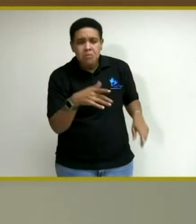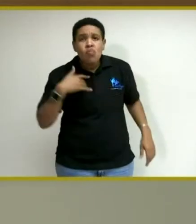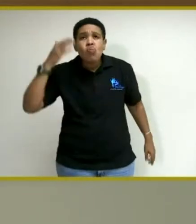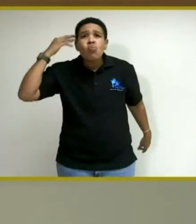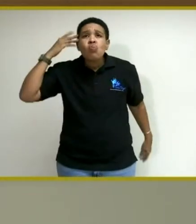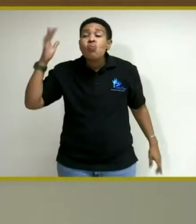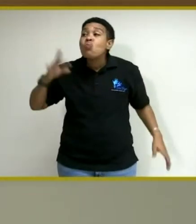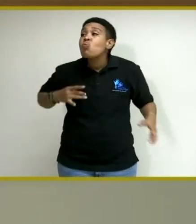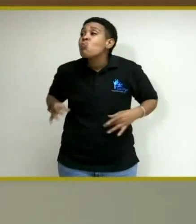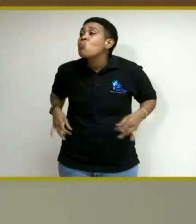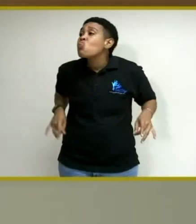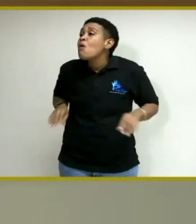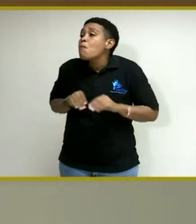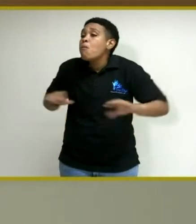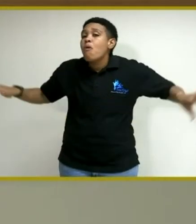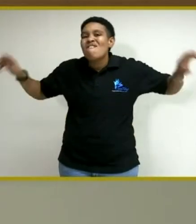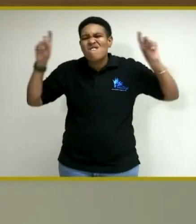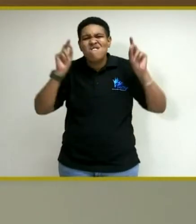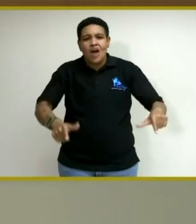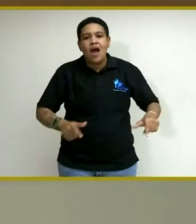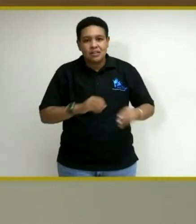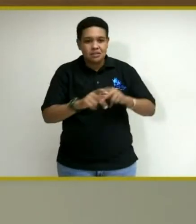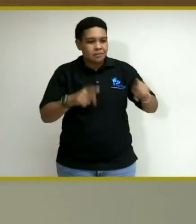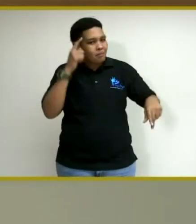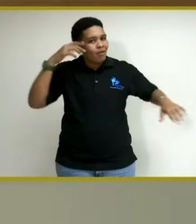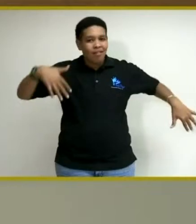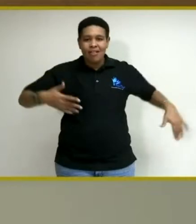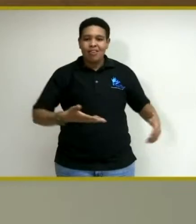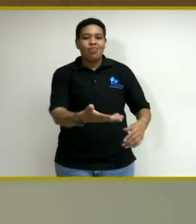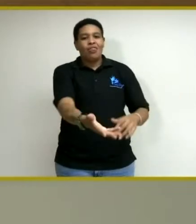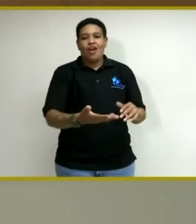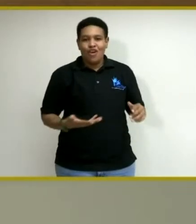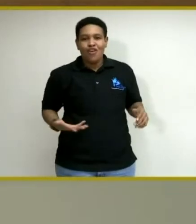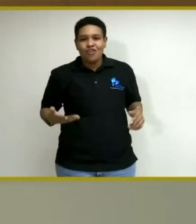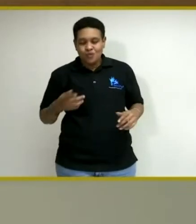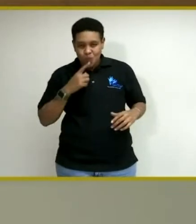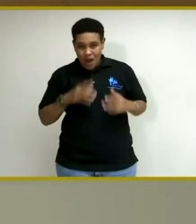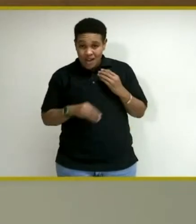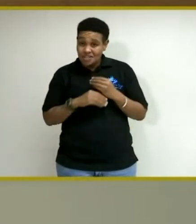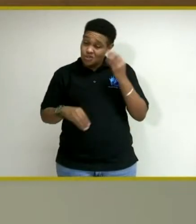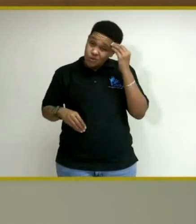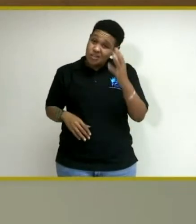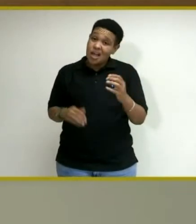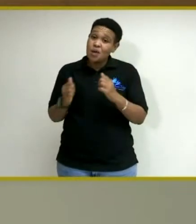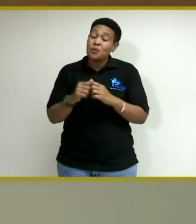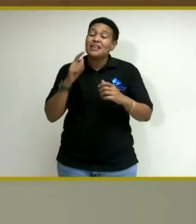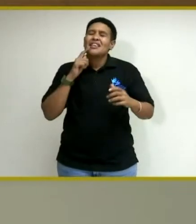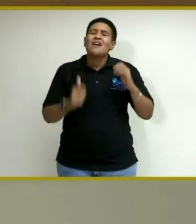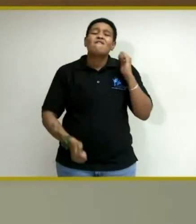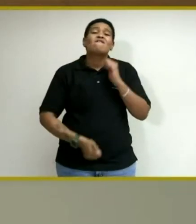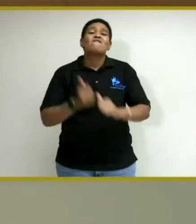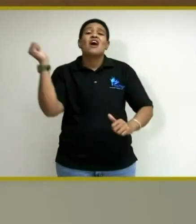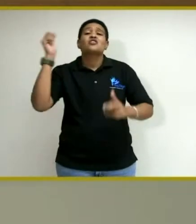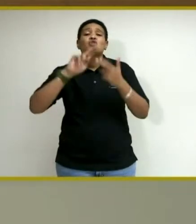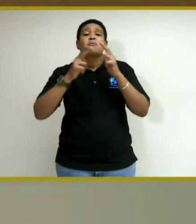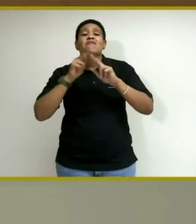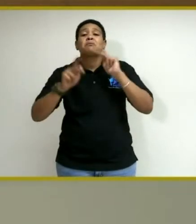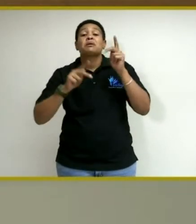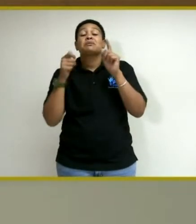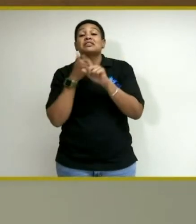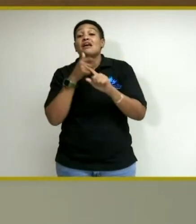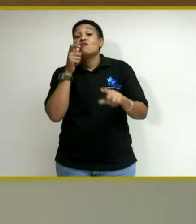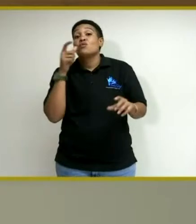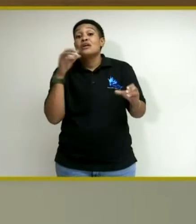it will spread very, very quickly within the population. But just also to say that with the vast number of persons that